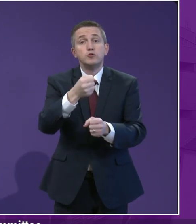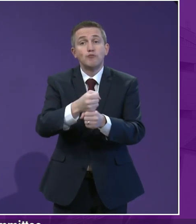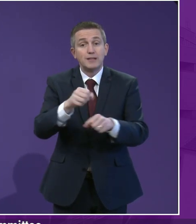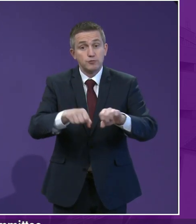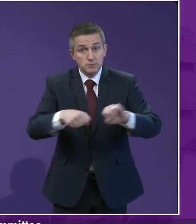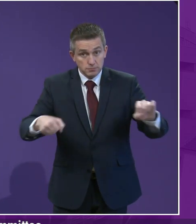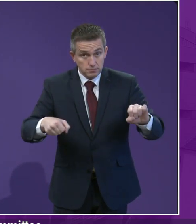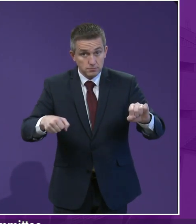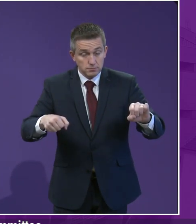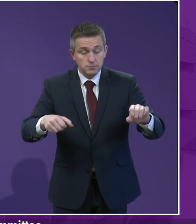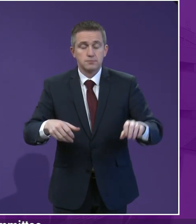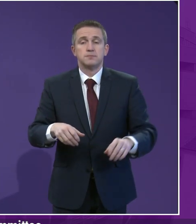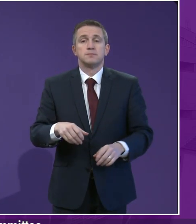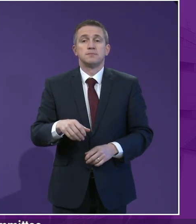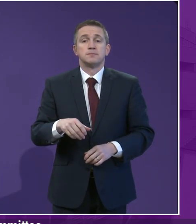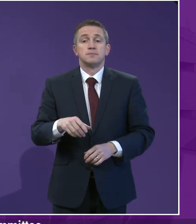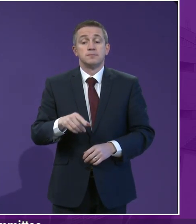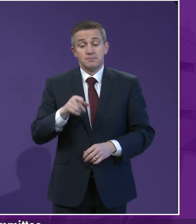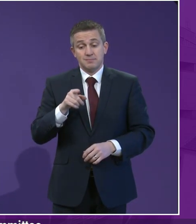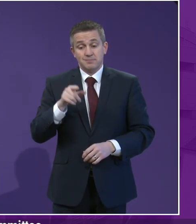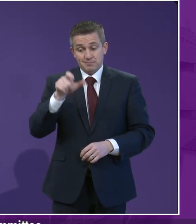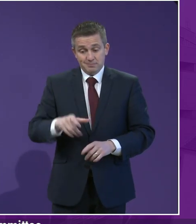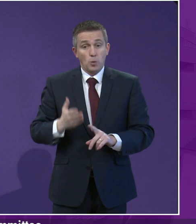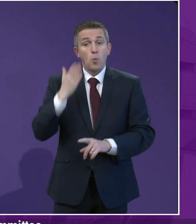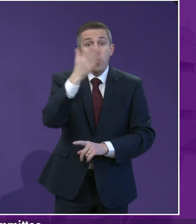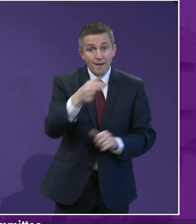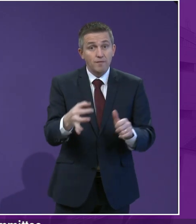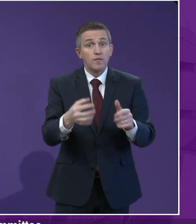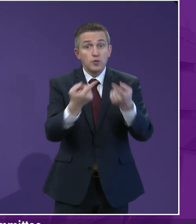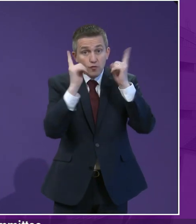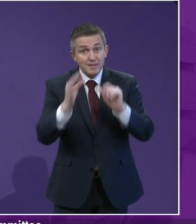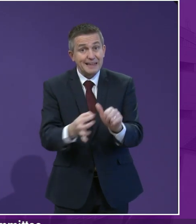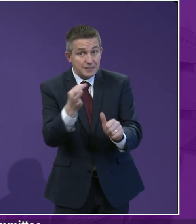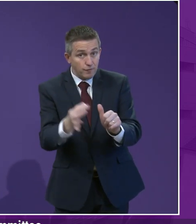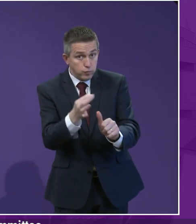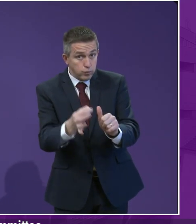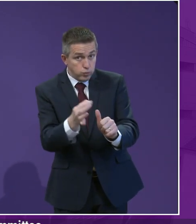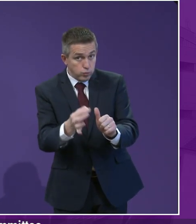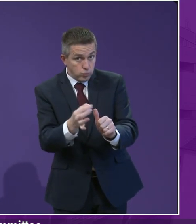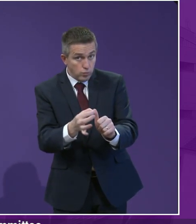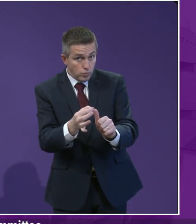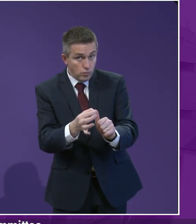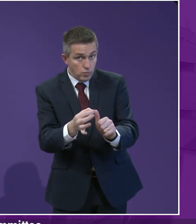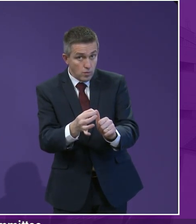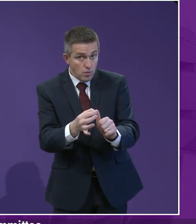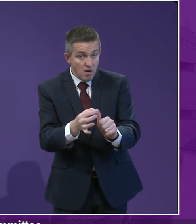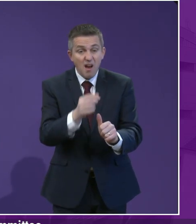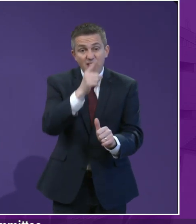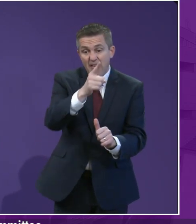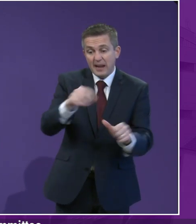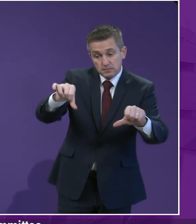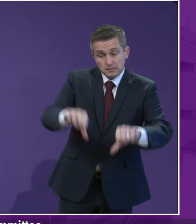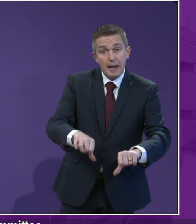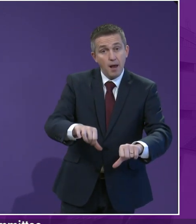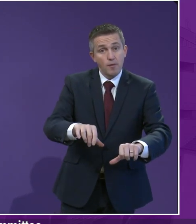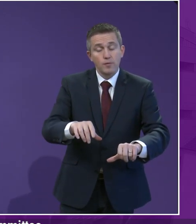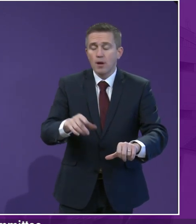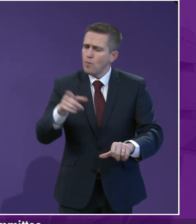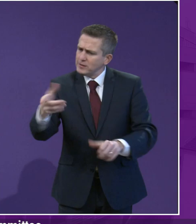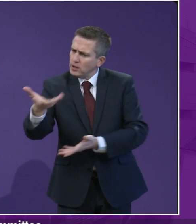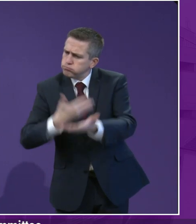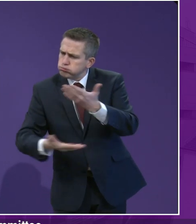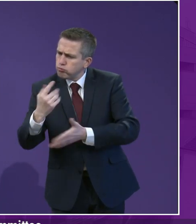a young woman who had done an undergraduate a degree and completed it and applied